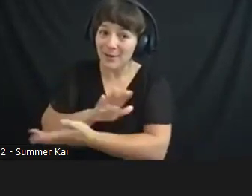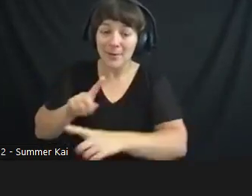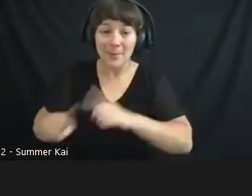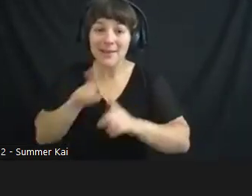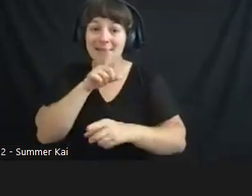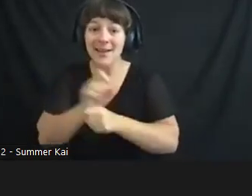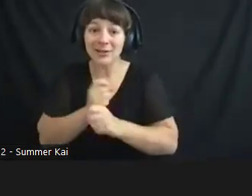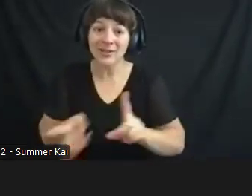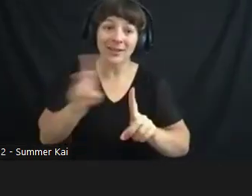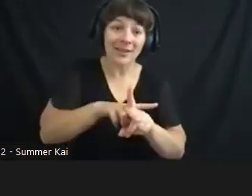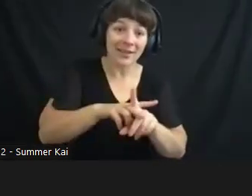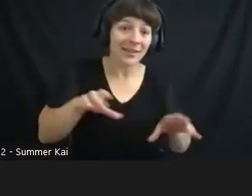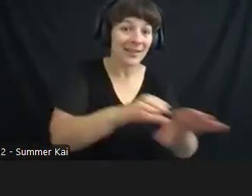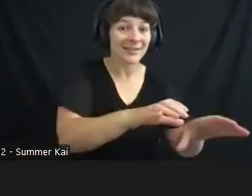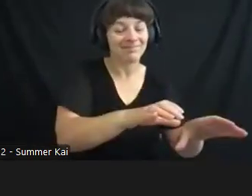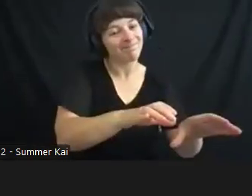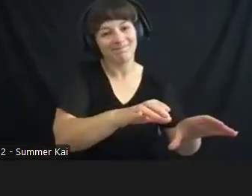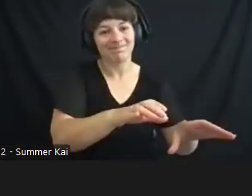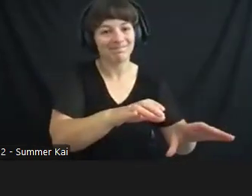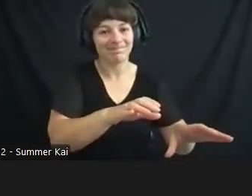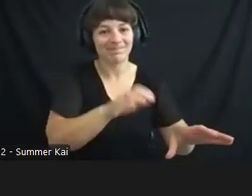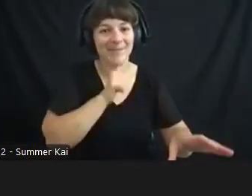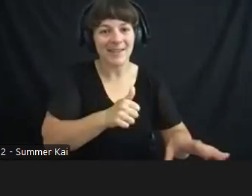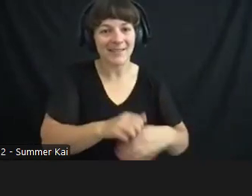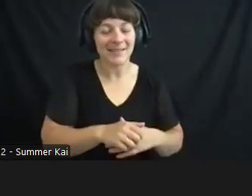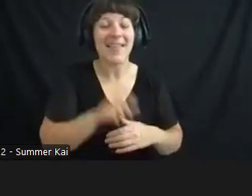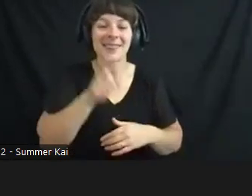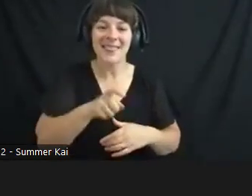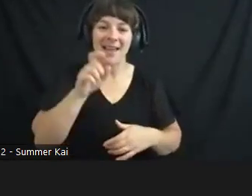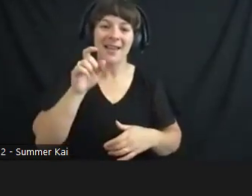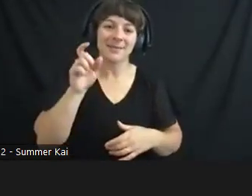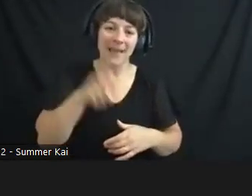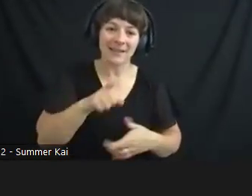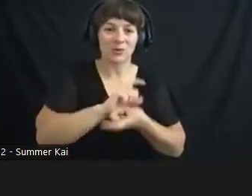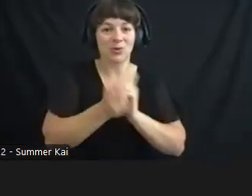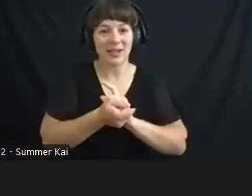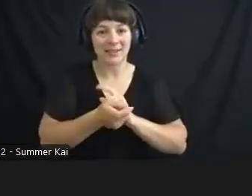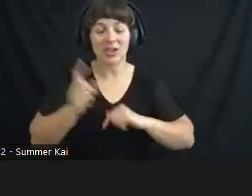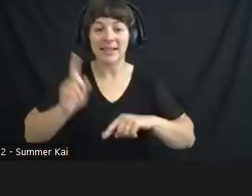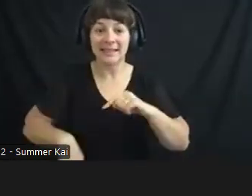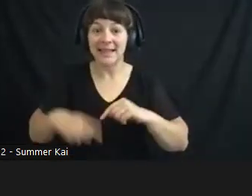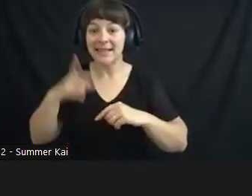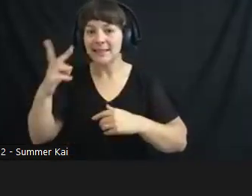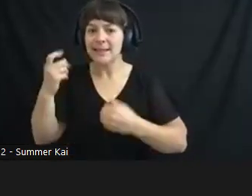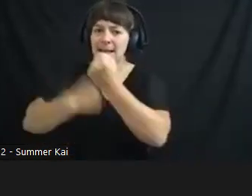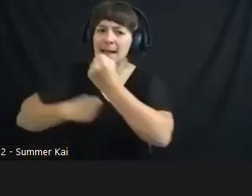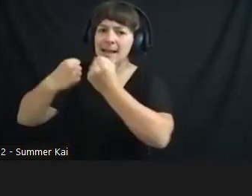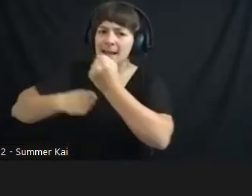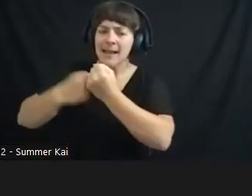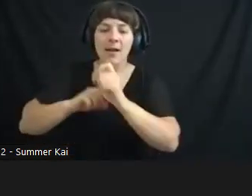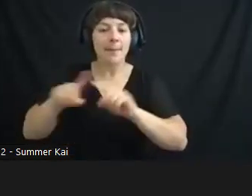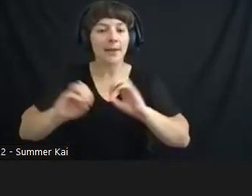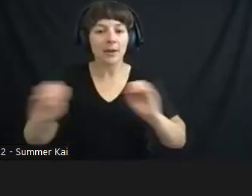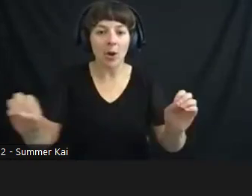practice, and that has to change. It can't just be that we have a voice but no action. And I think